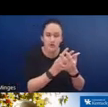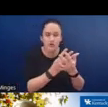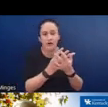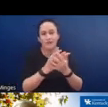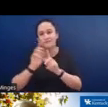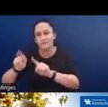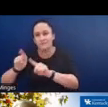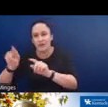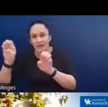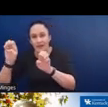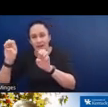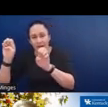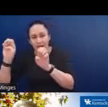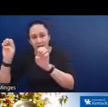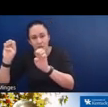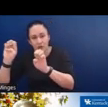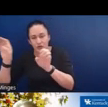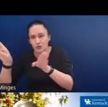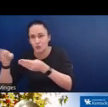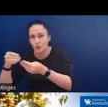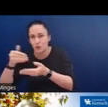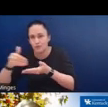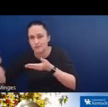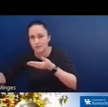department visits, things like that.